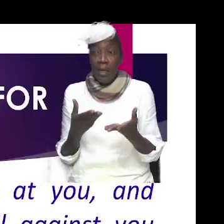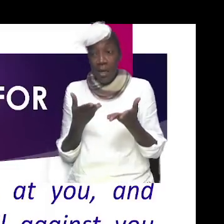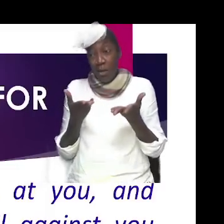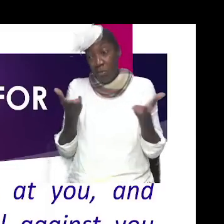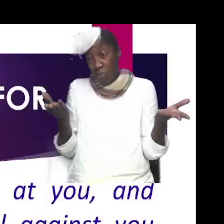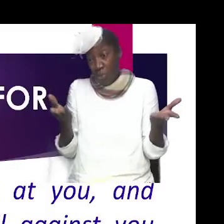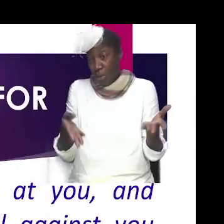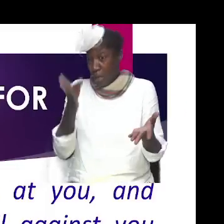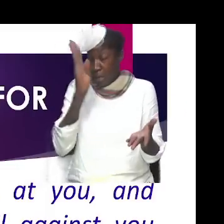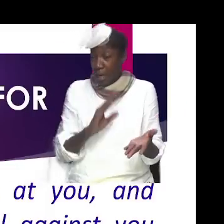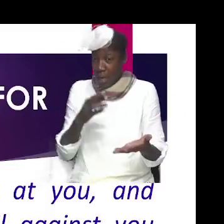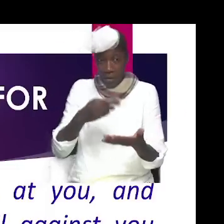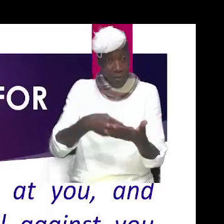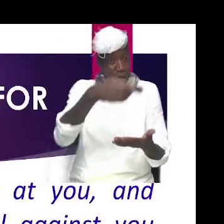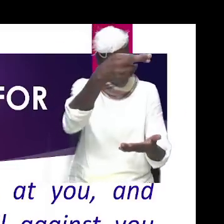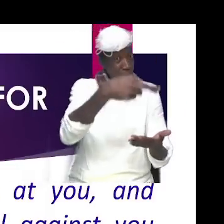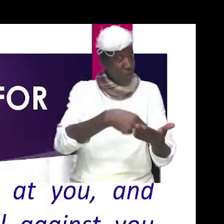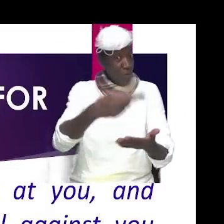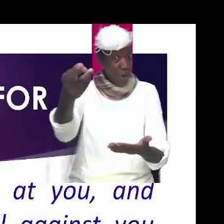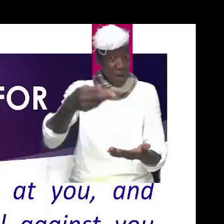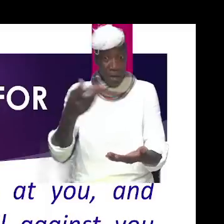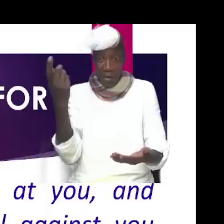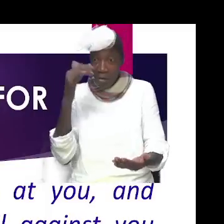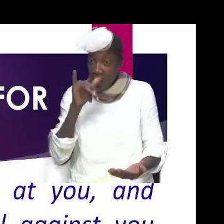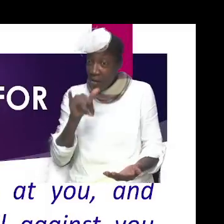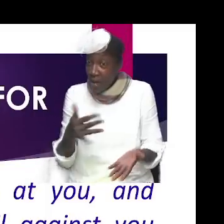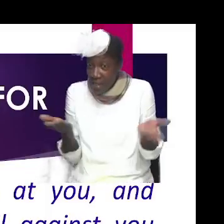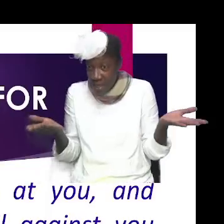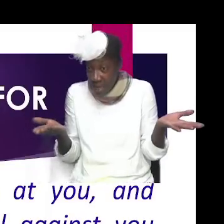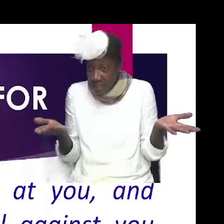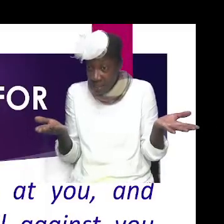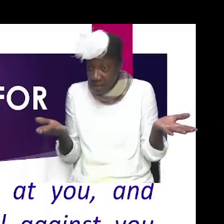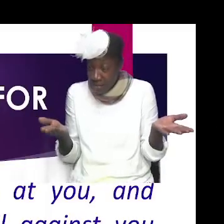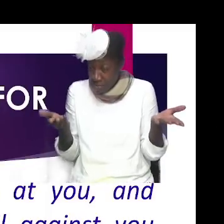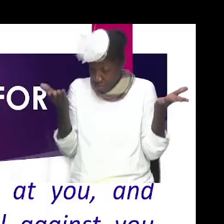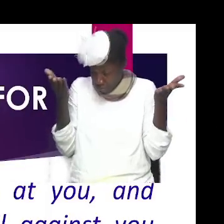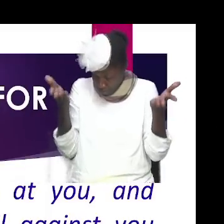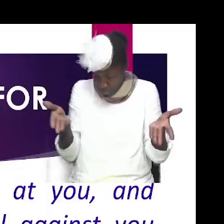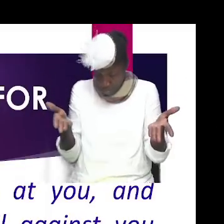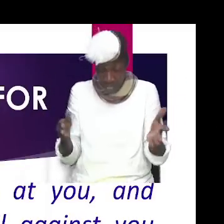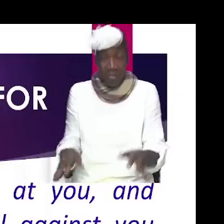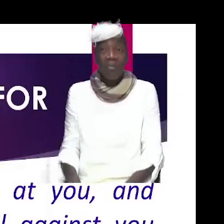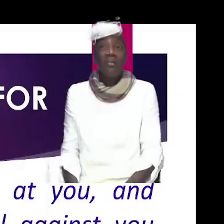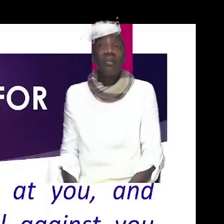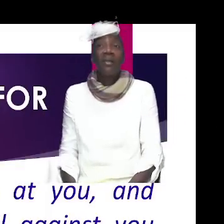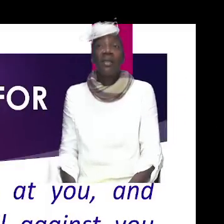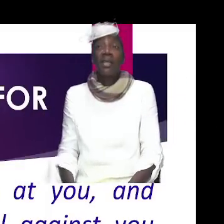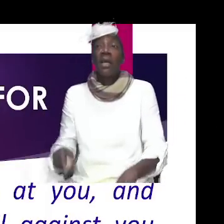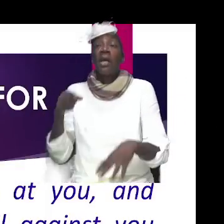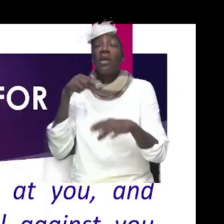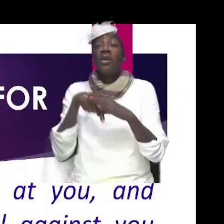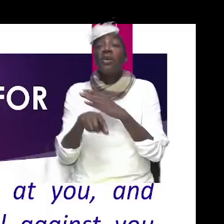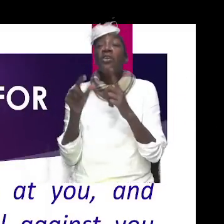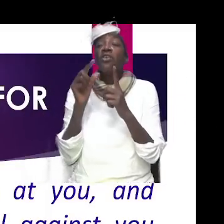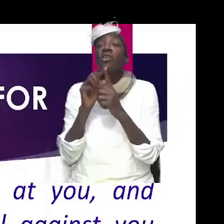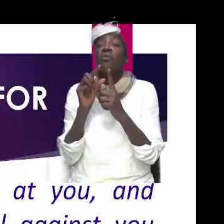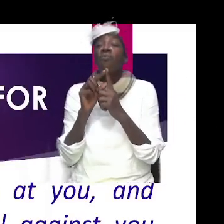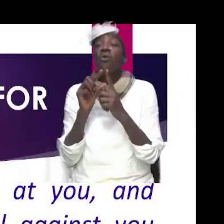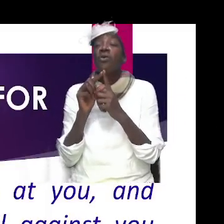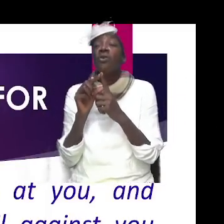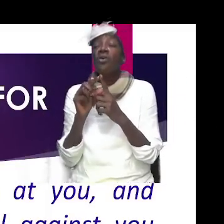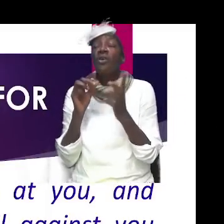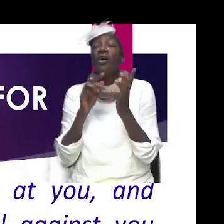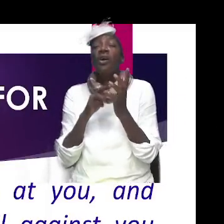us for that? Well, let us go into the Word, because these are the things that we are presenting to you, what